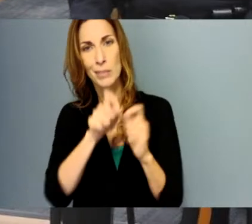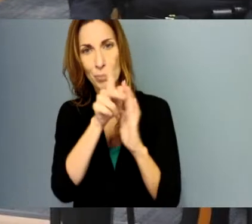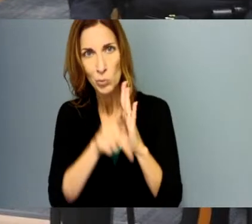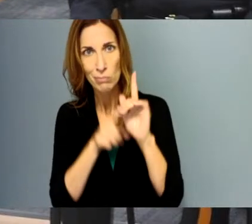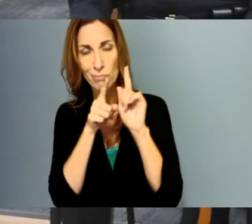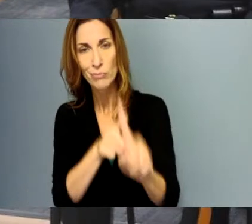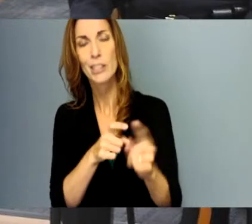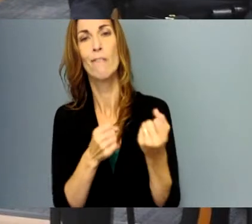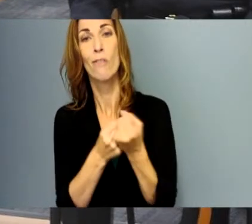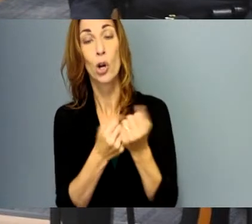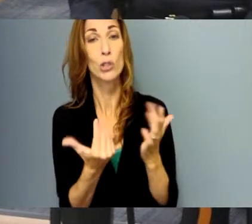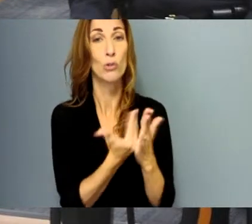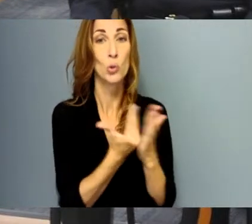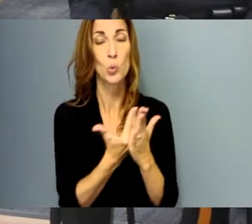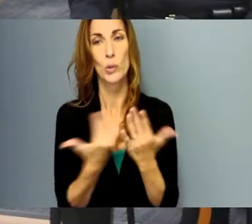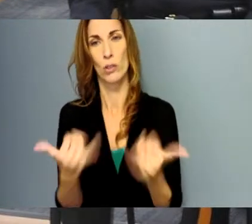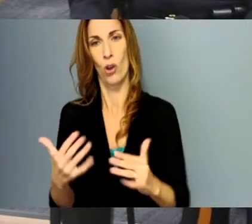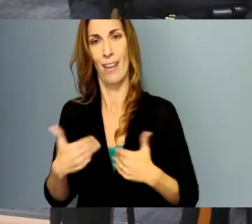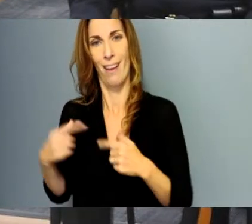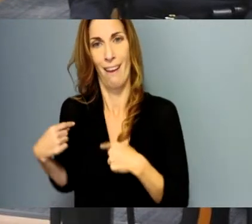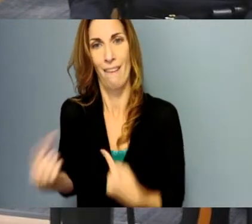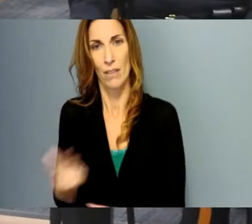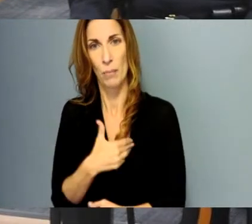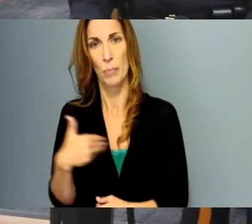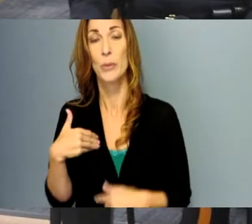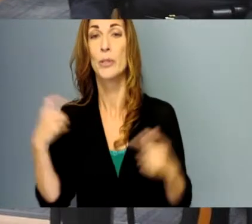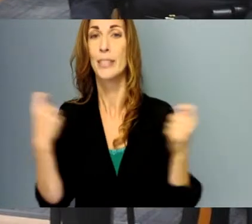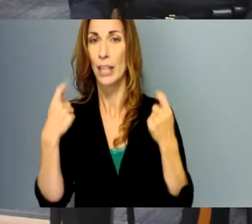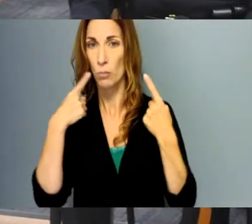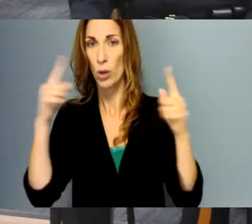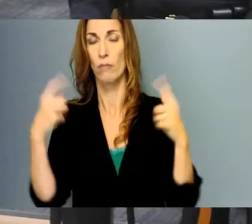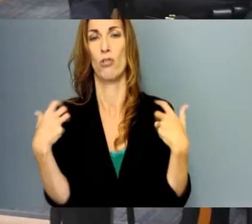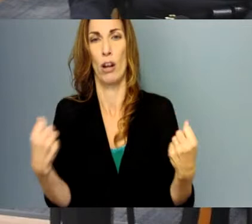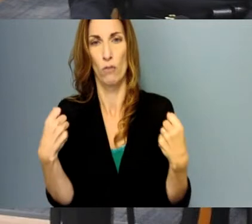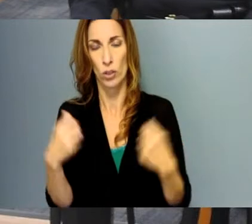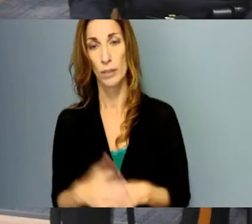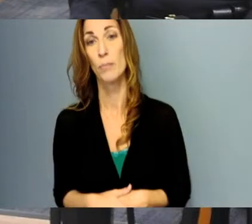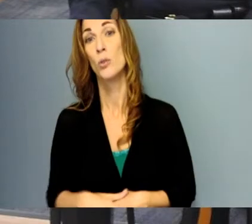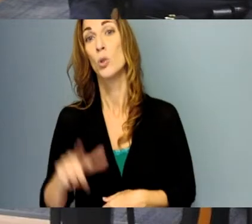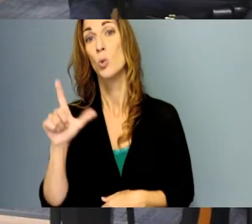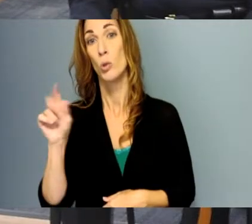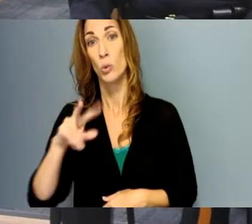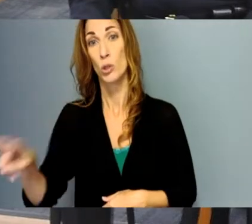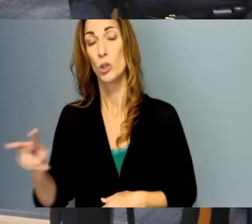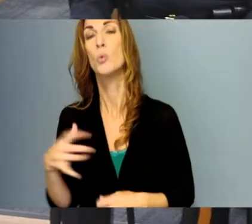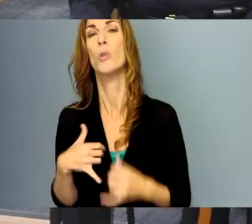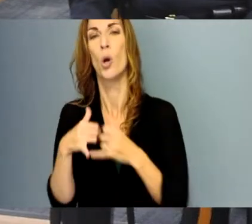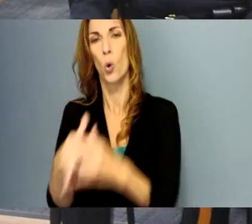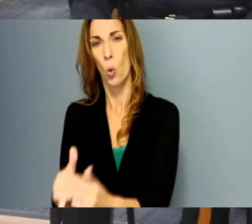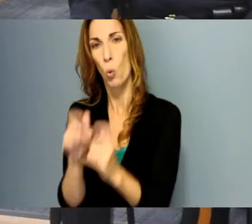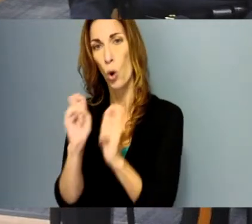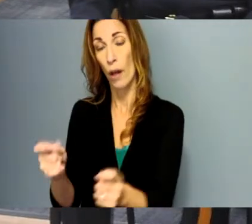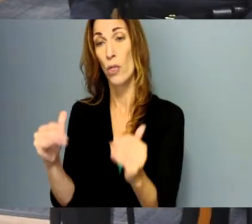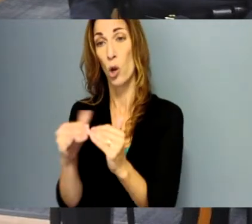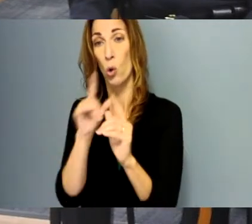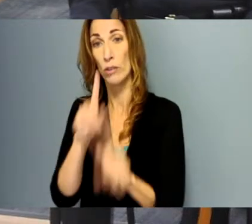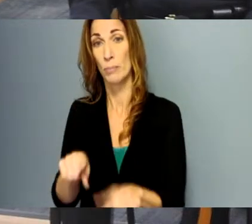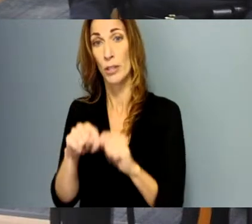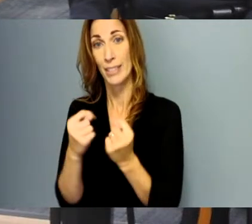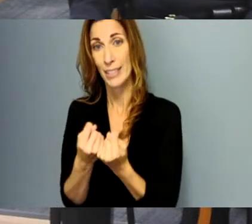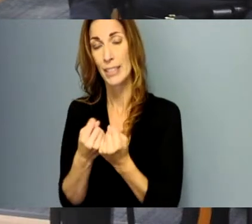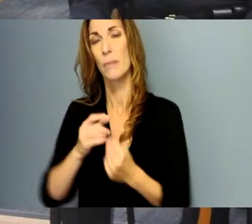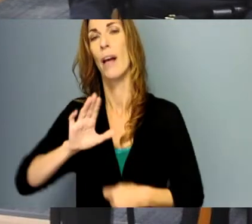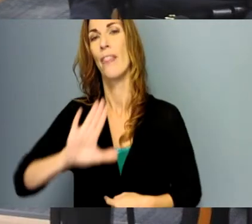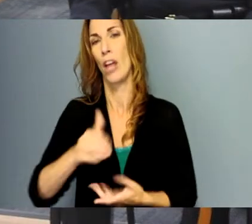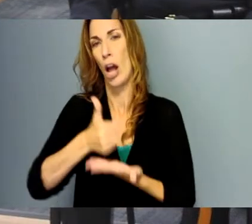and existing memberships and celebrate recovery. In 2022, CSP awarded the co-responders team the CSP